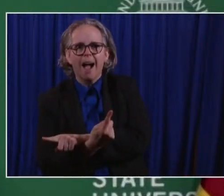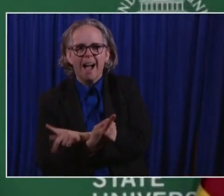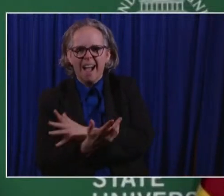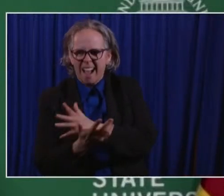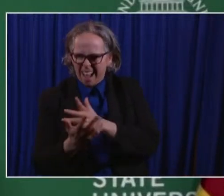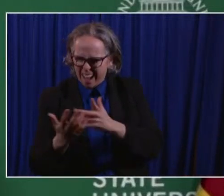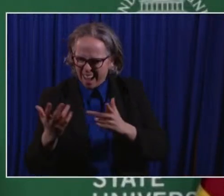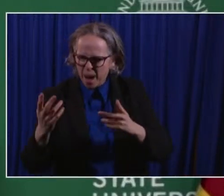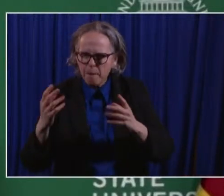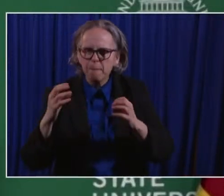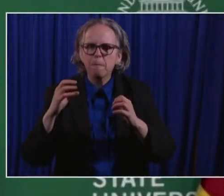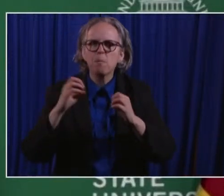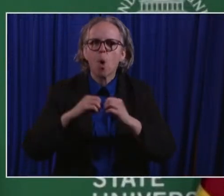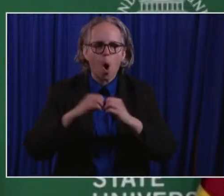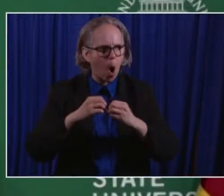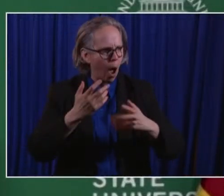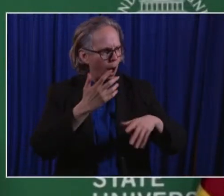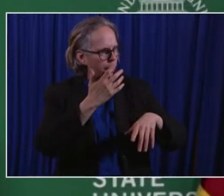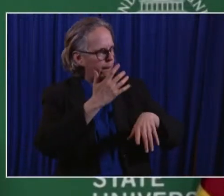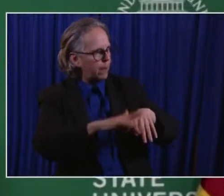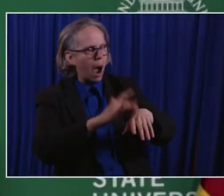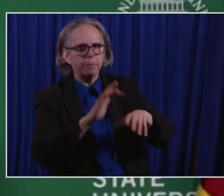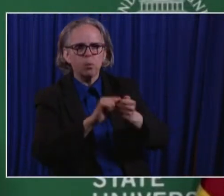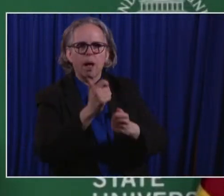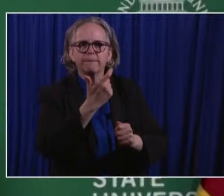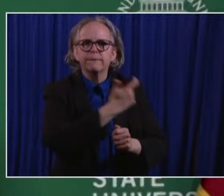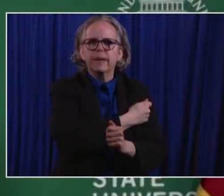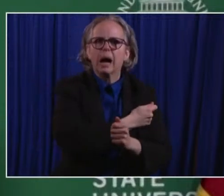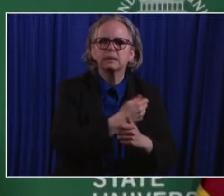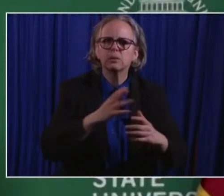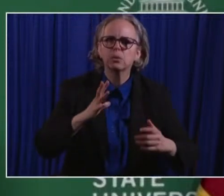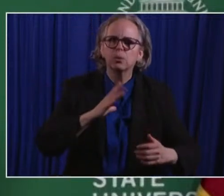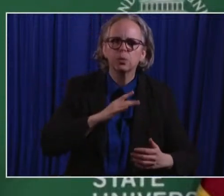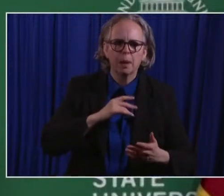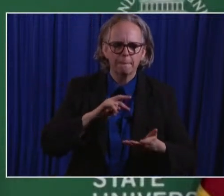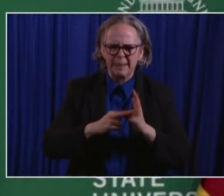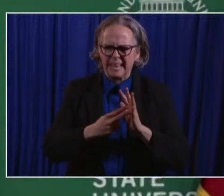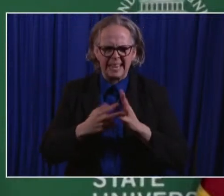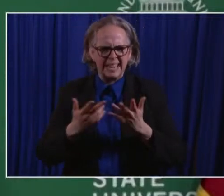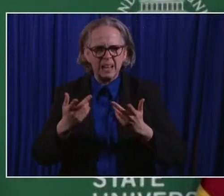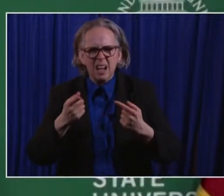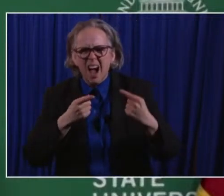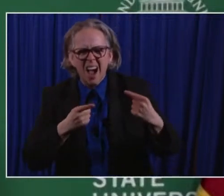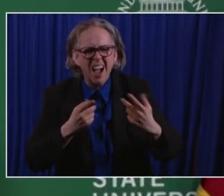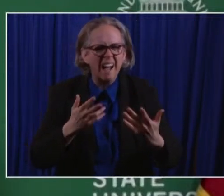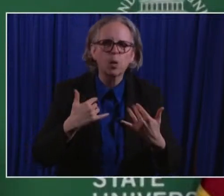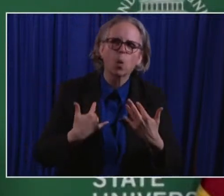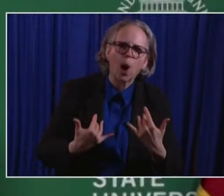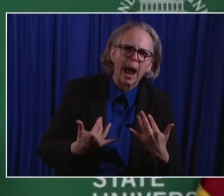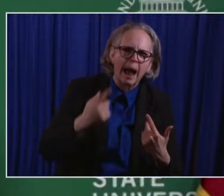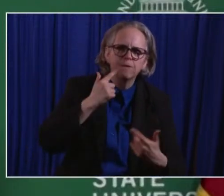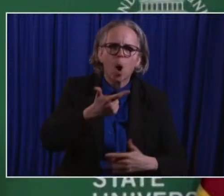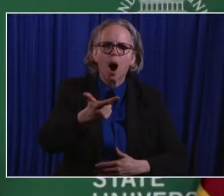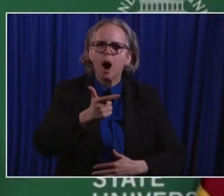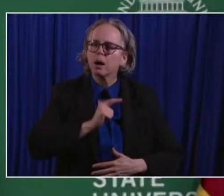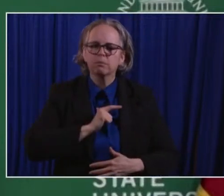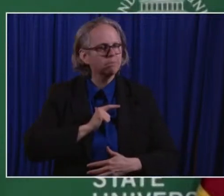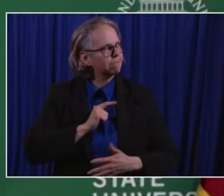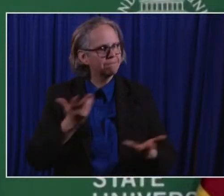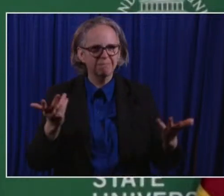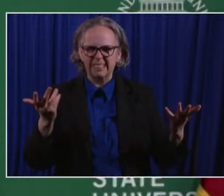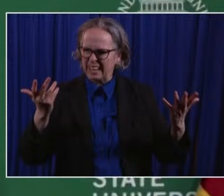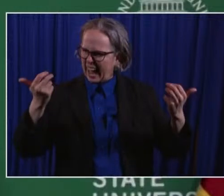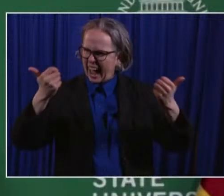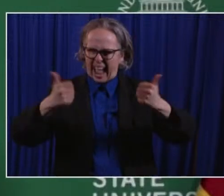If anyone has been waiting, I would just say now is the time to come. Now's the time you can get in. Now's the time you